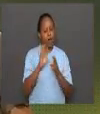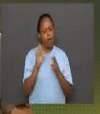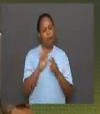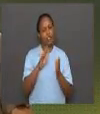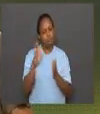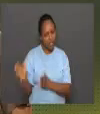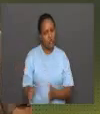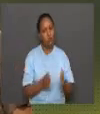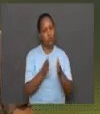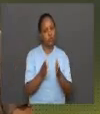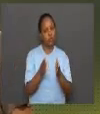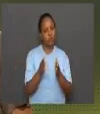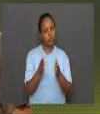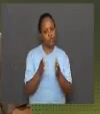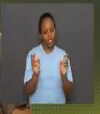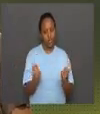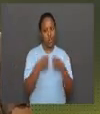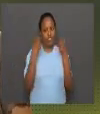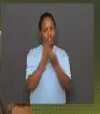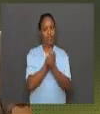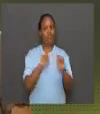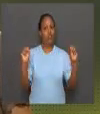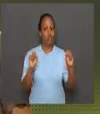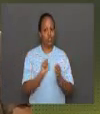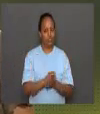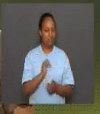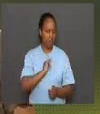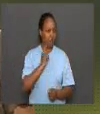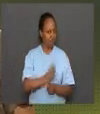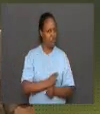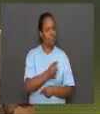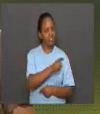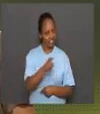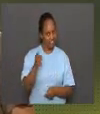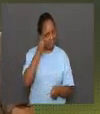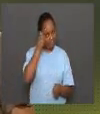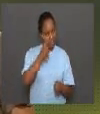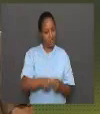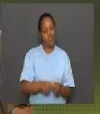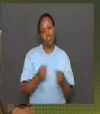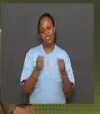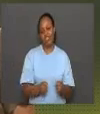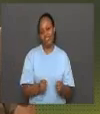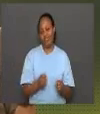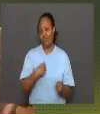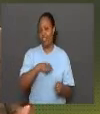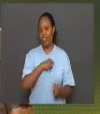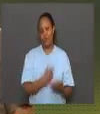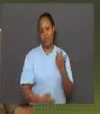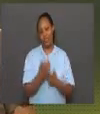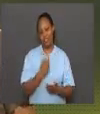of conflict resolution. I'm sure that you can recall our discussion